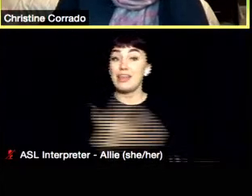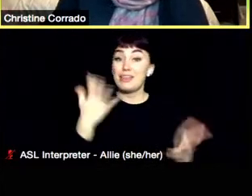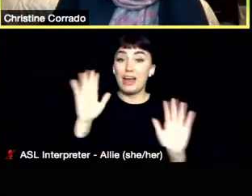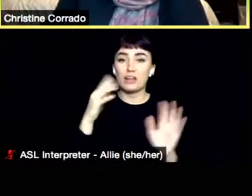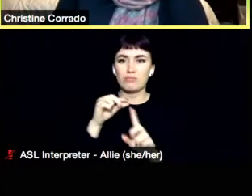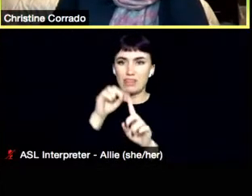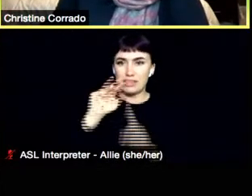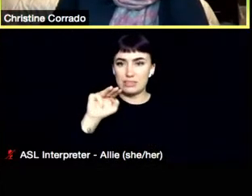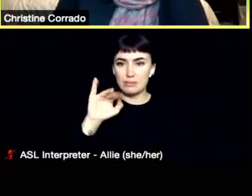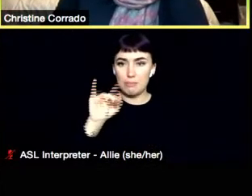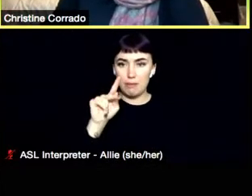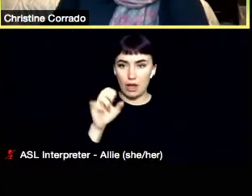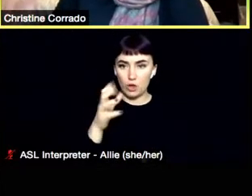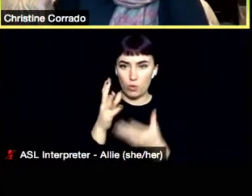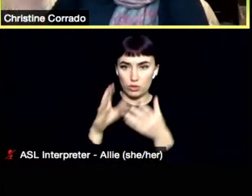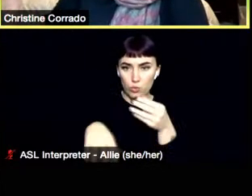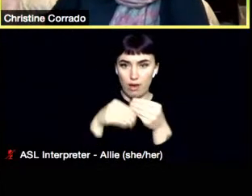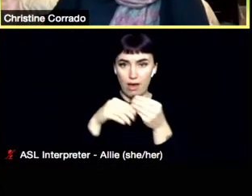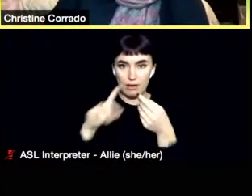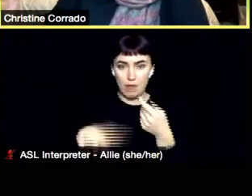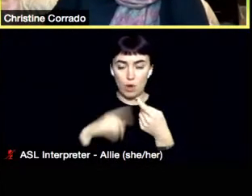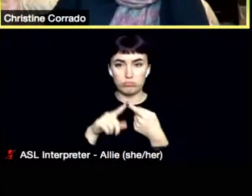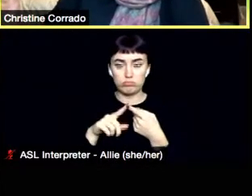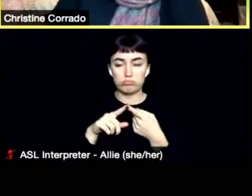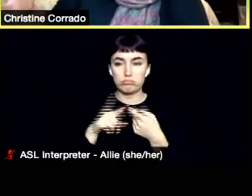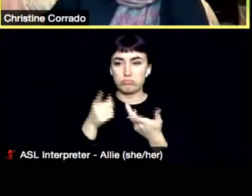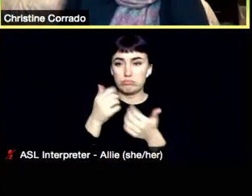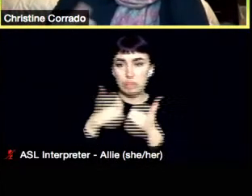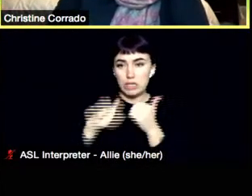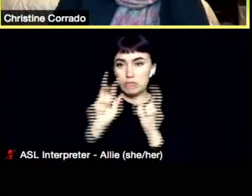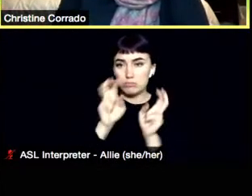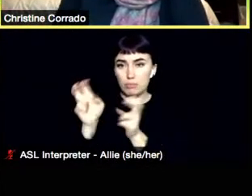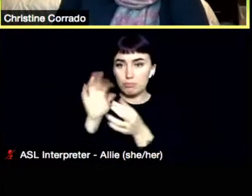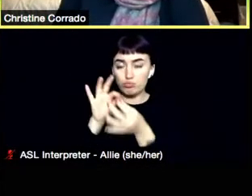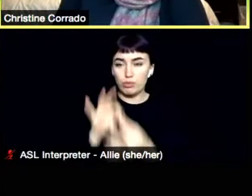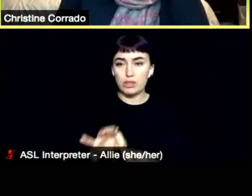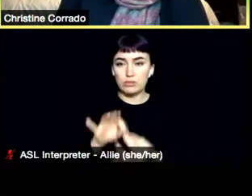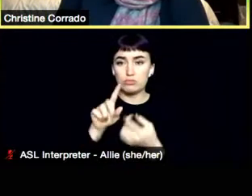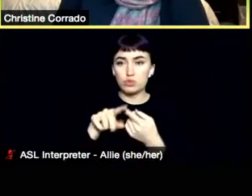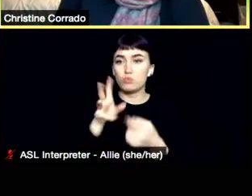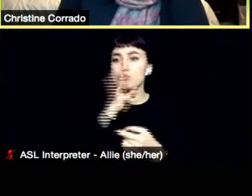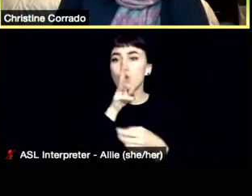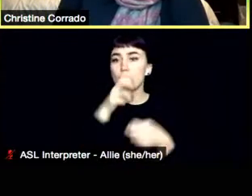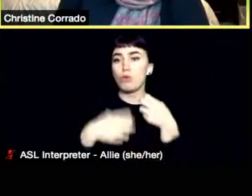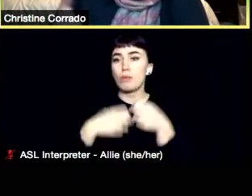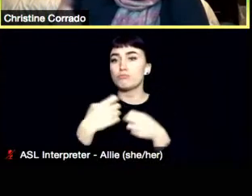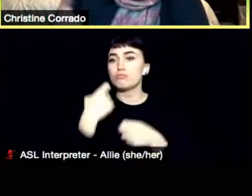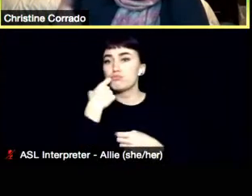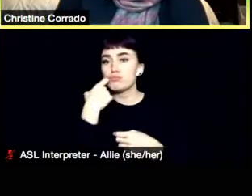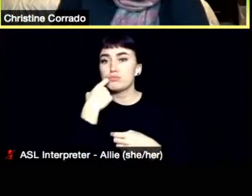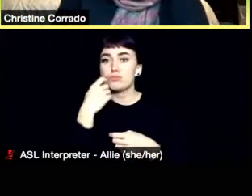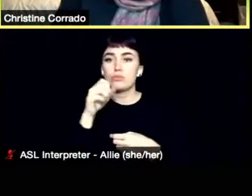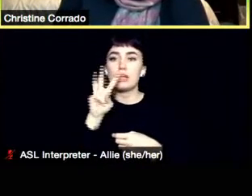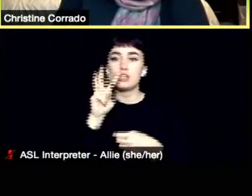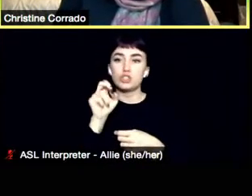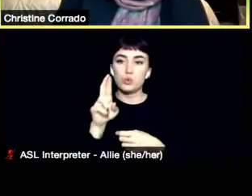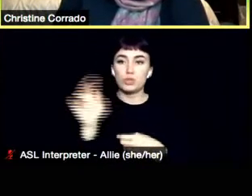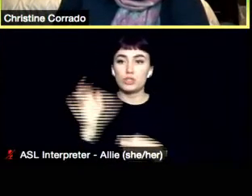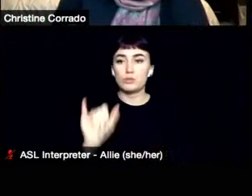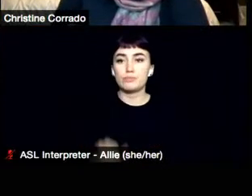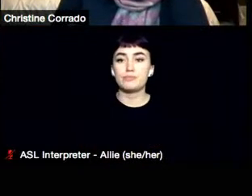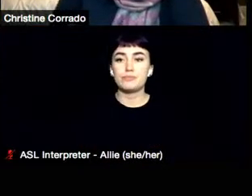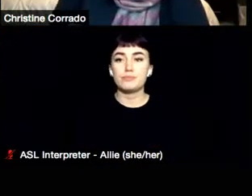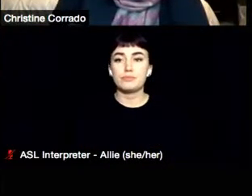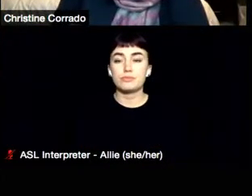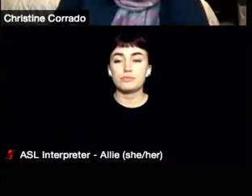Mike, you wanted to add anything about any matters related to the water issues recently in sewer.